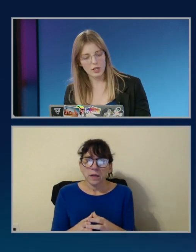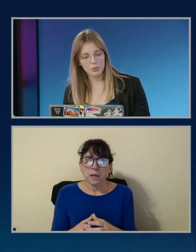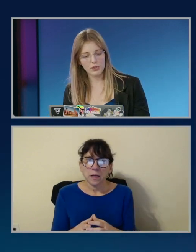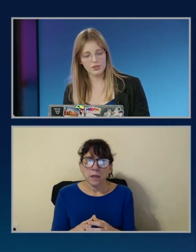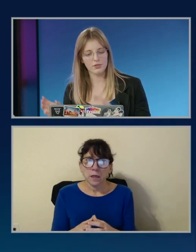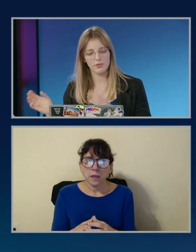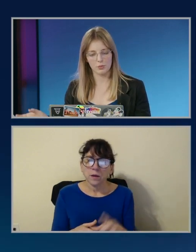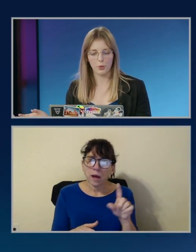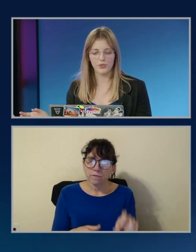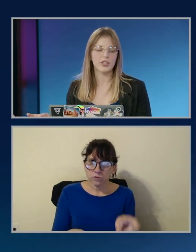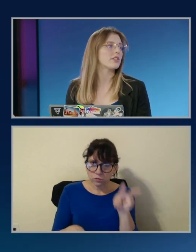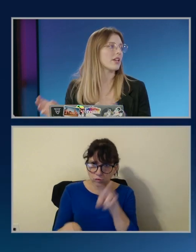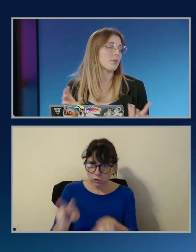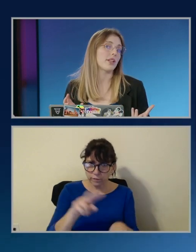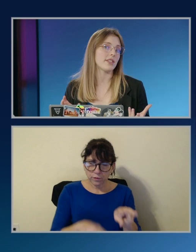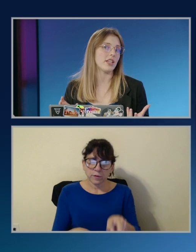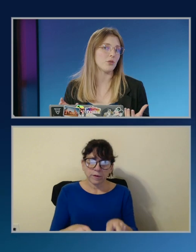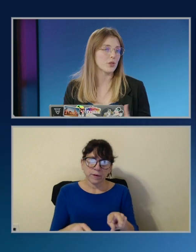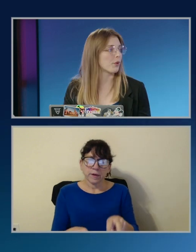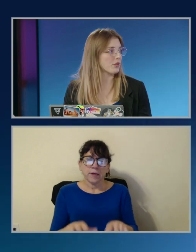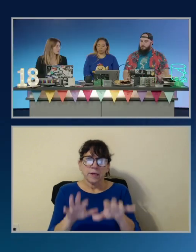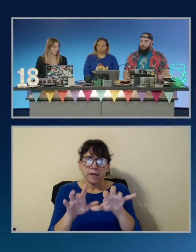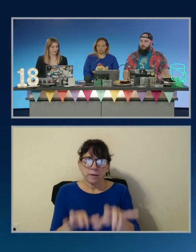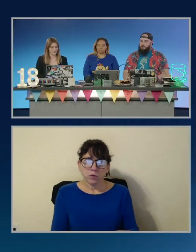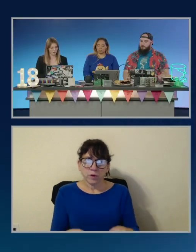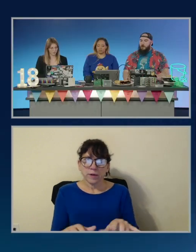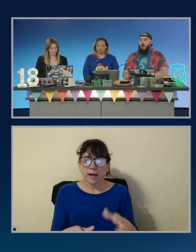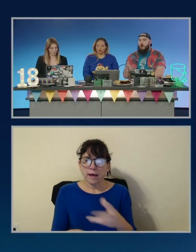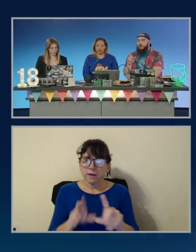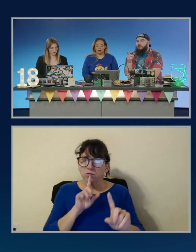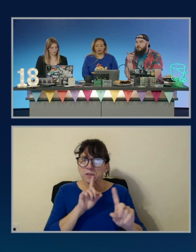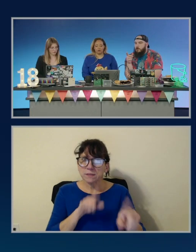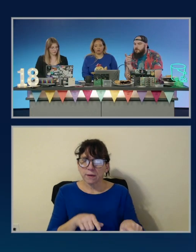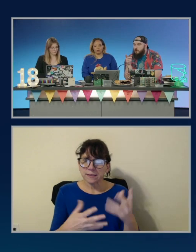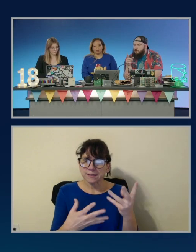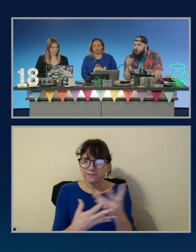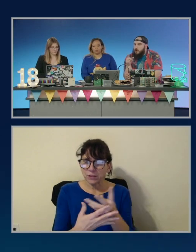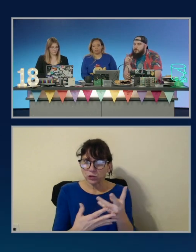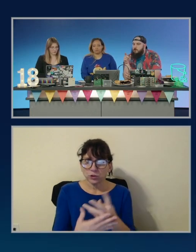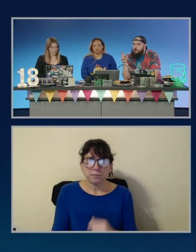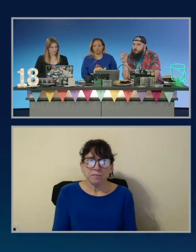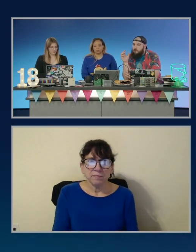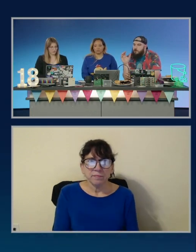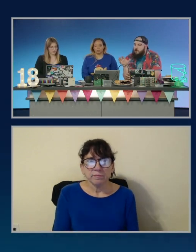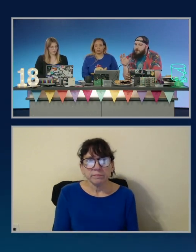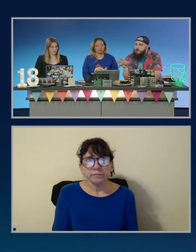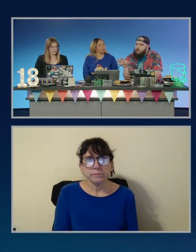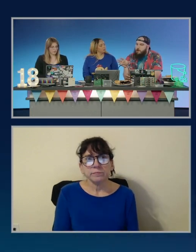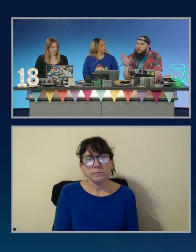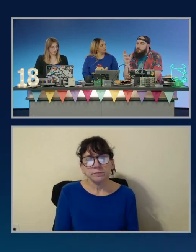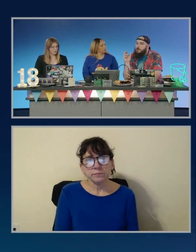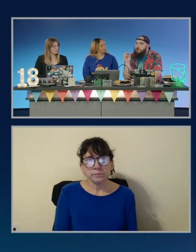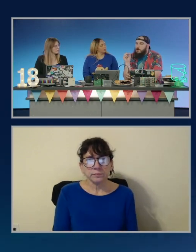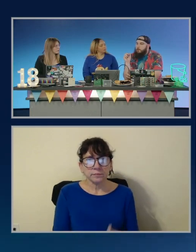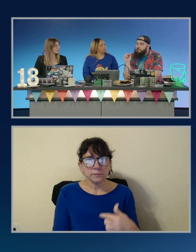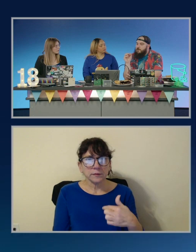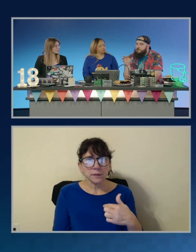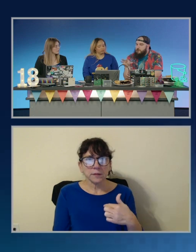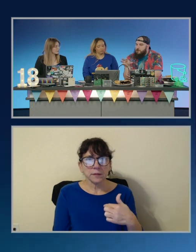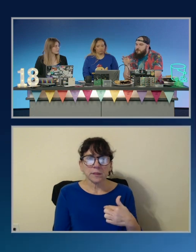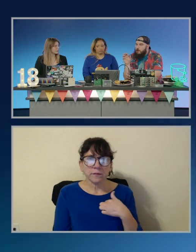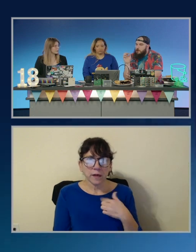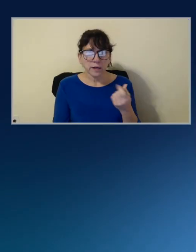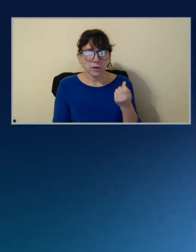the input, the prompt filter, as well as the response filter. Okay. So if I understand correctly,